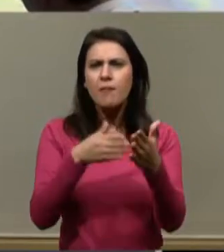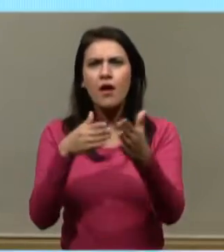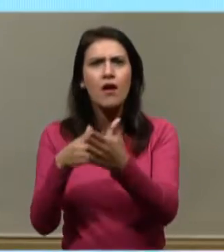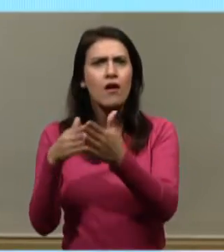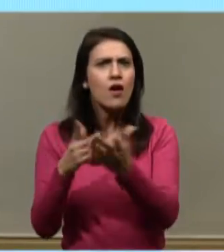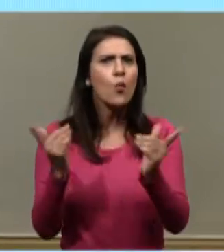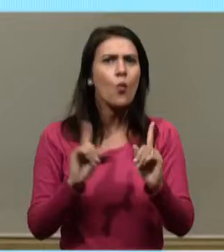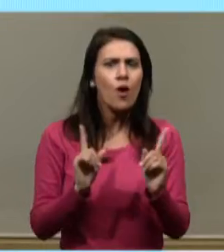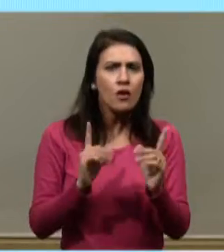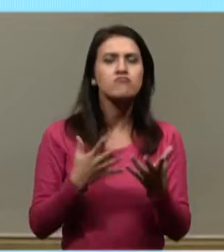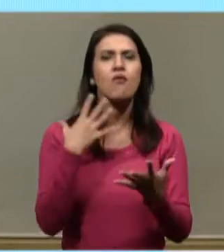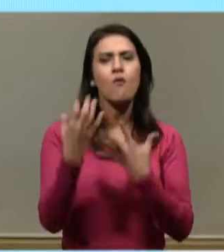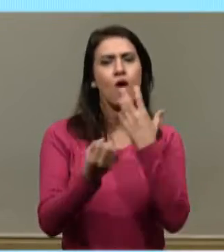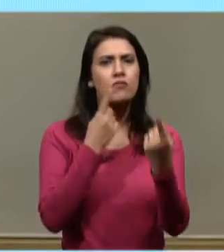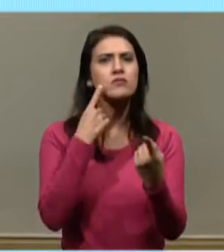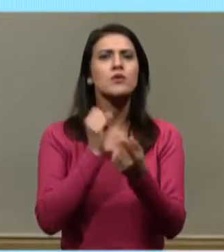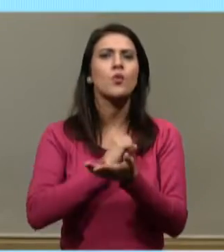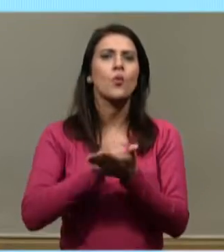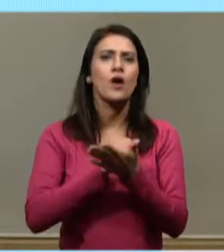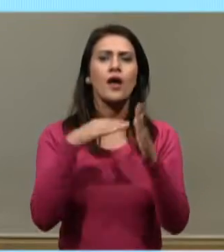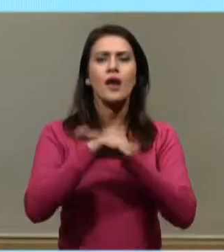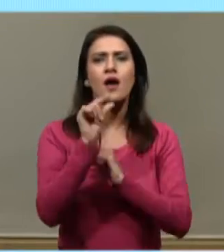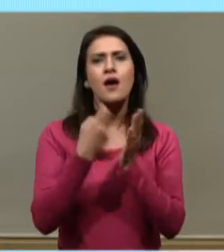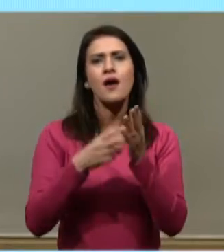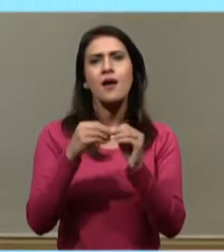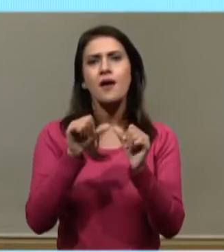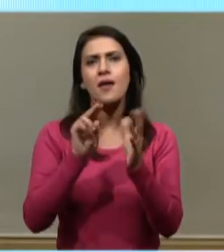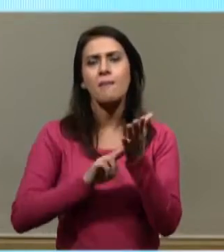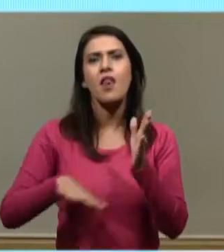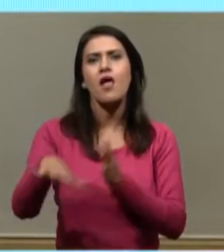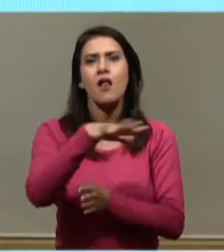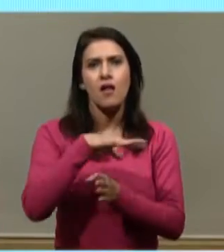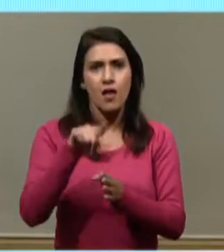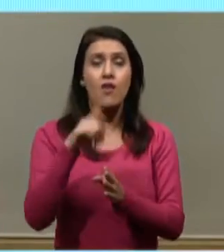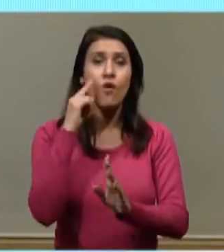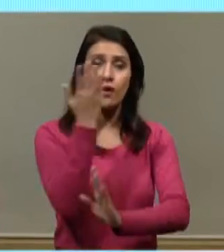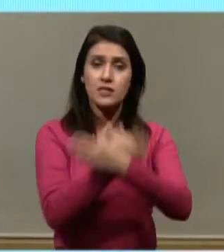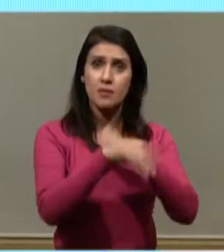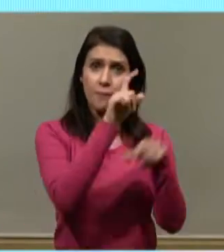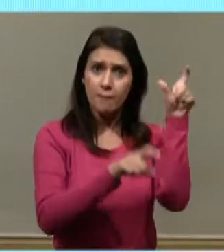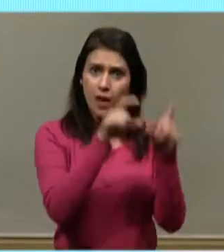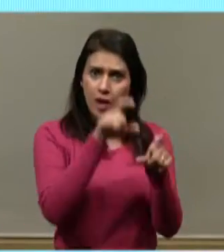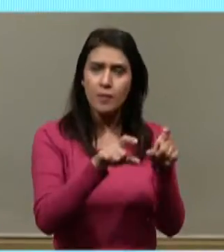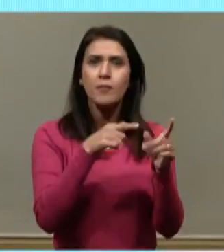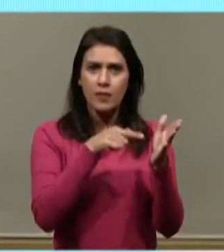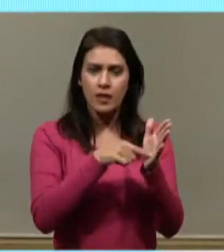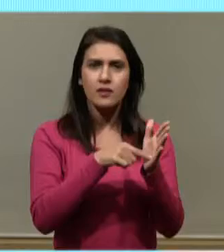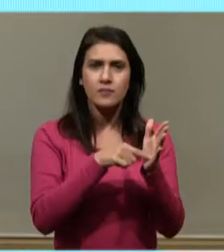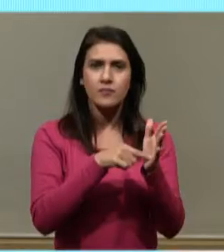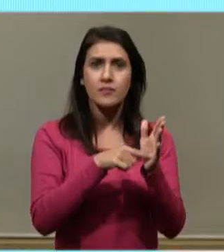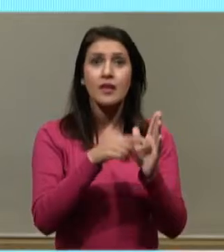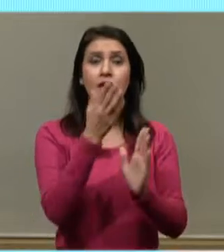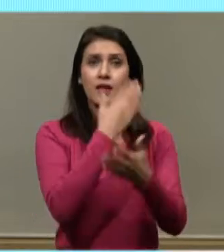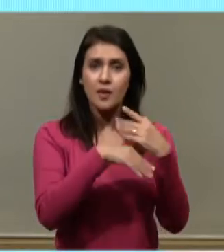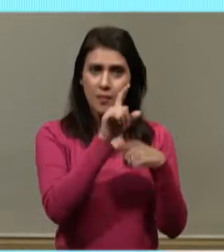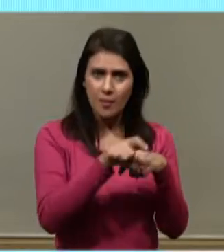urban spaces, which when they interact with the impairments of a person with disability and how they hamper that person from